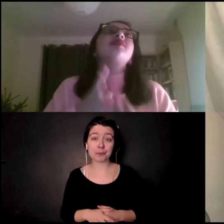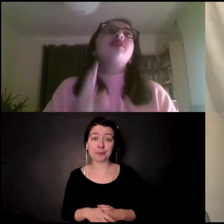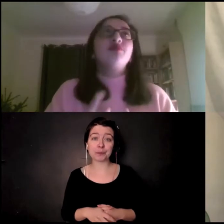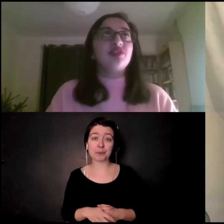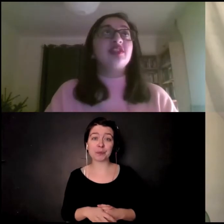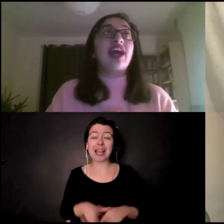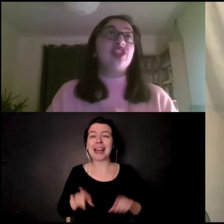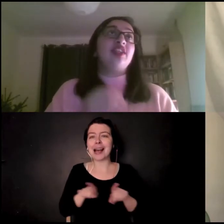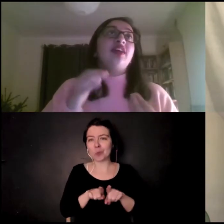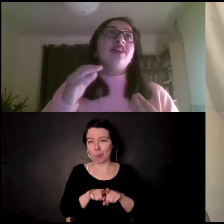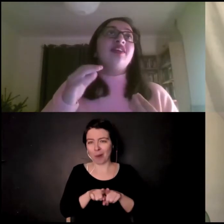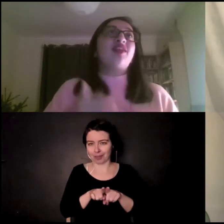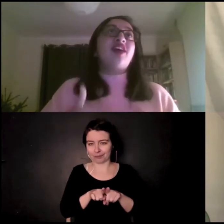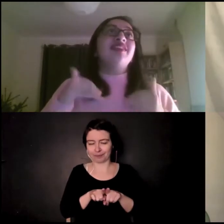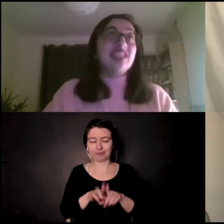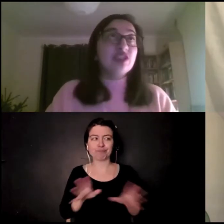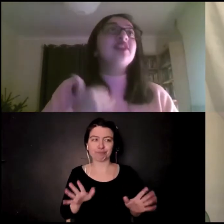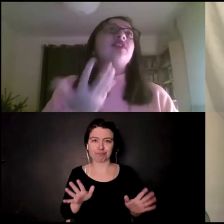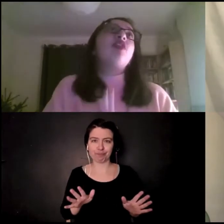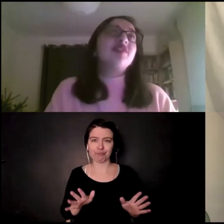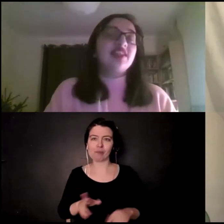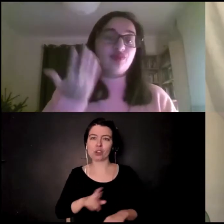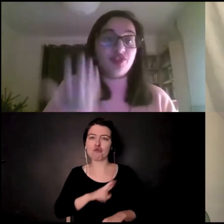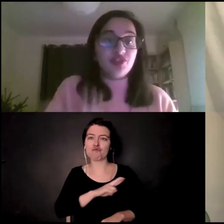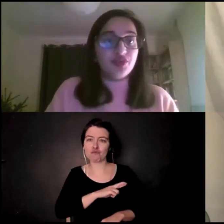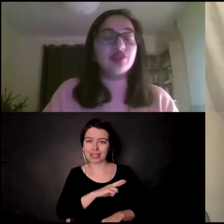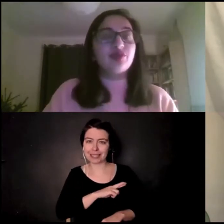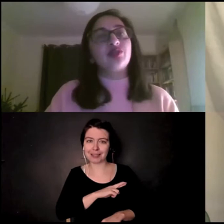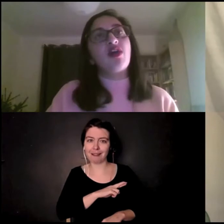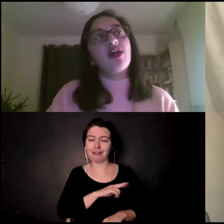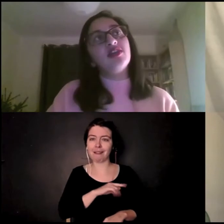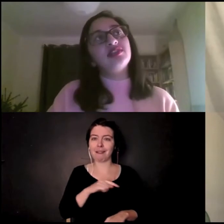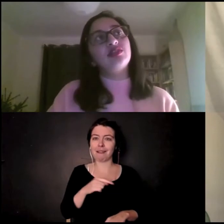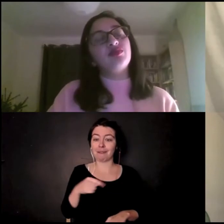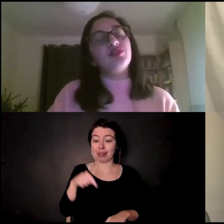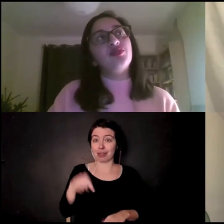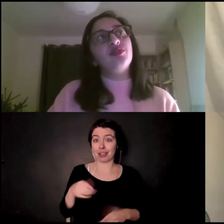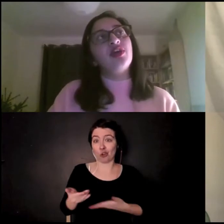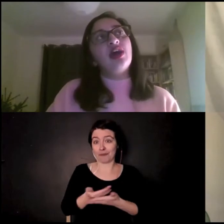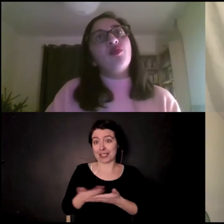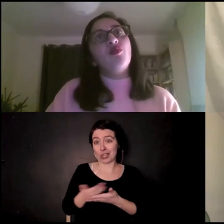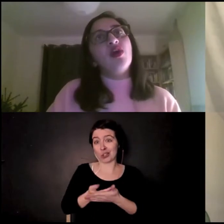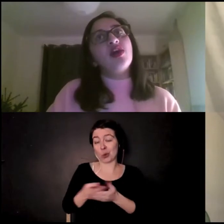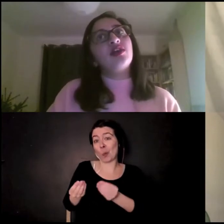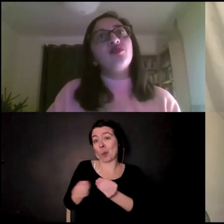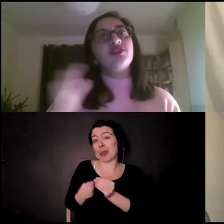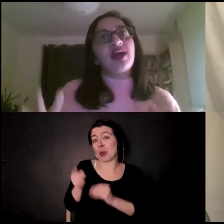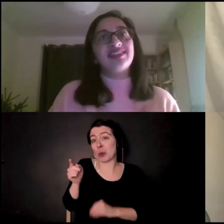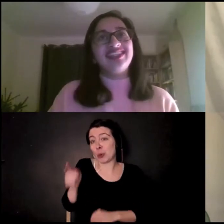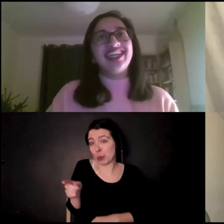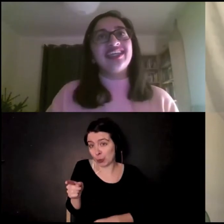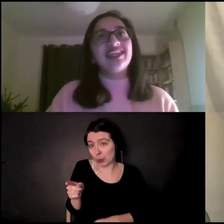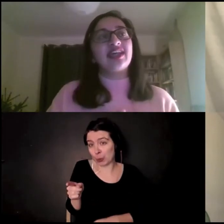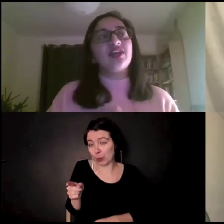reason why it was so important to actually start having this particular conversation with you is because what I noticed with your work over the